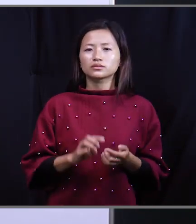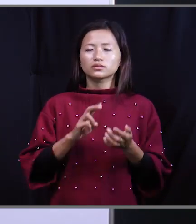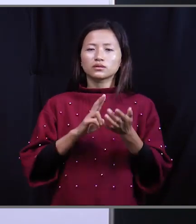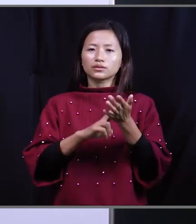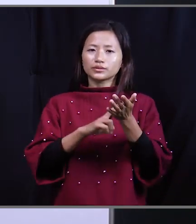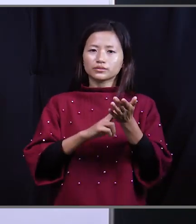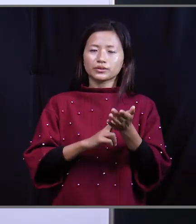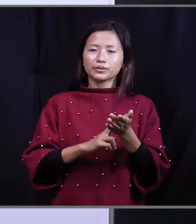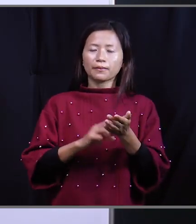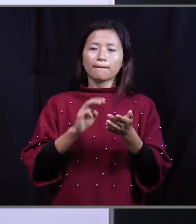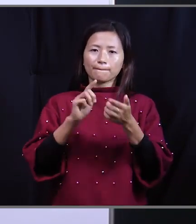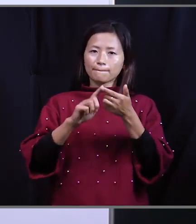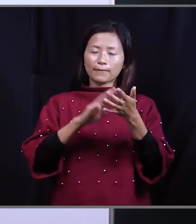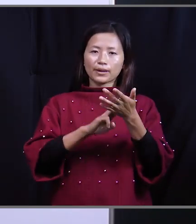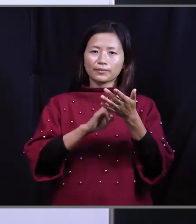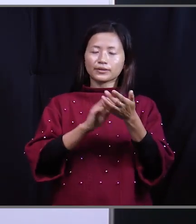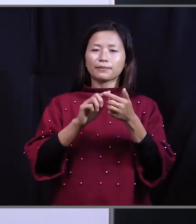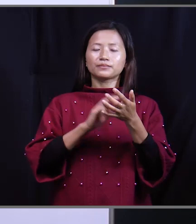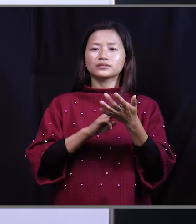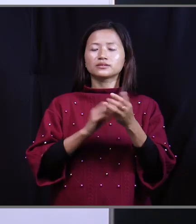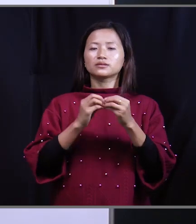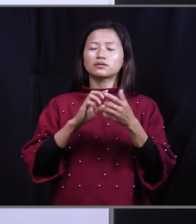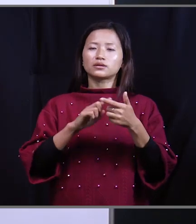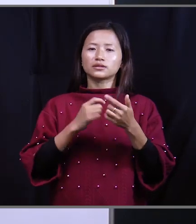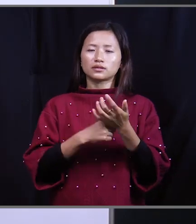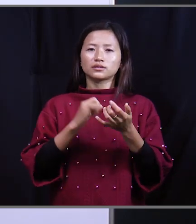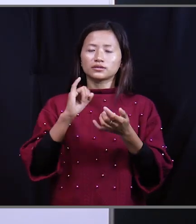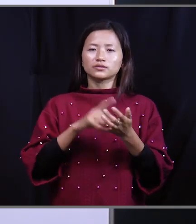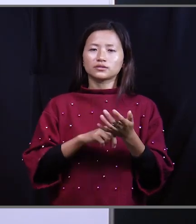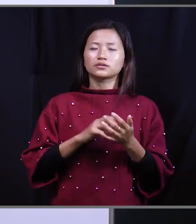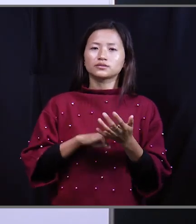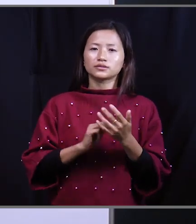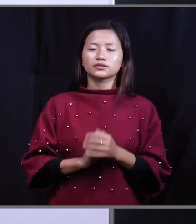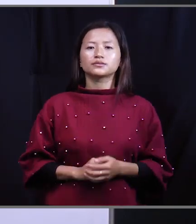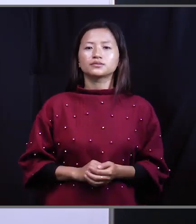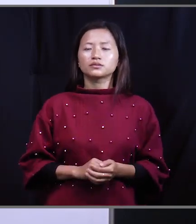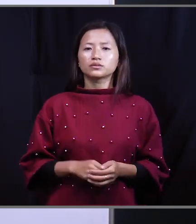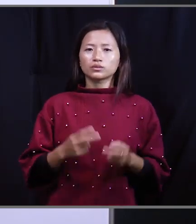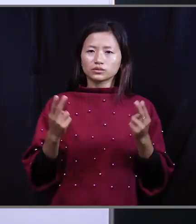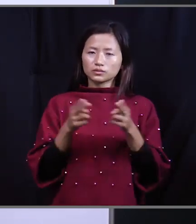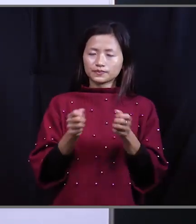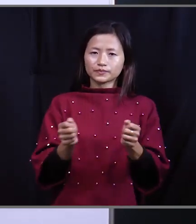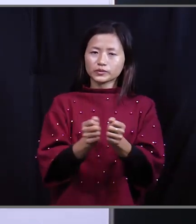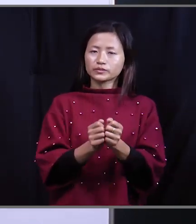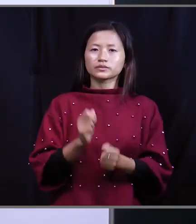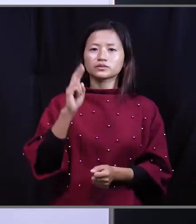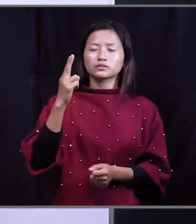two nuclear membrane, excuse me, and then now there will be two cells, remember that.